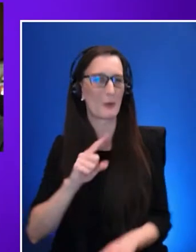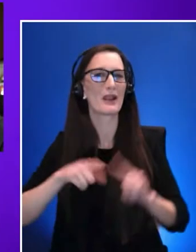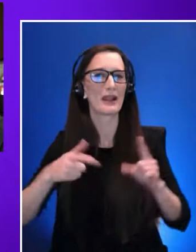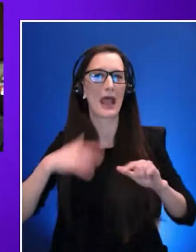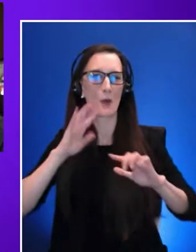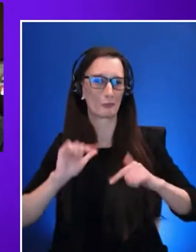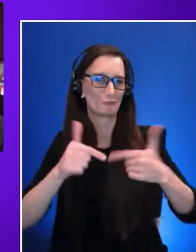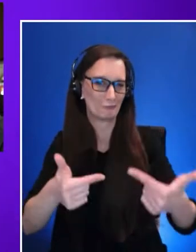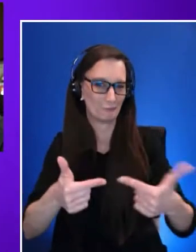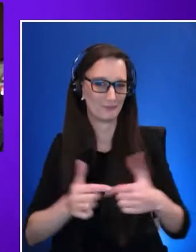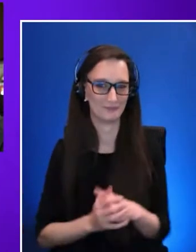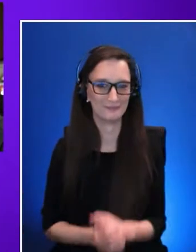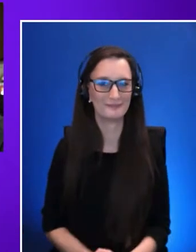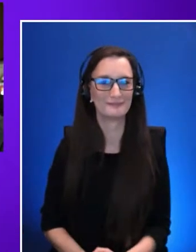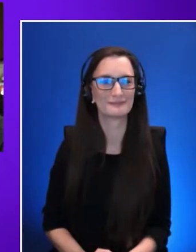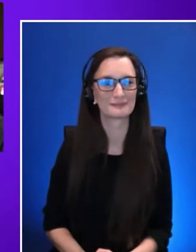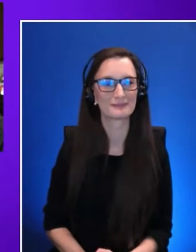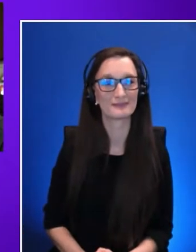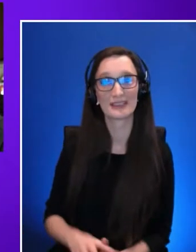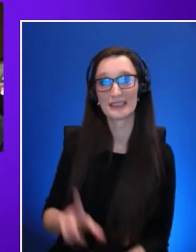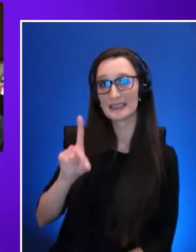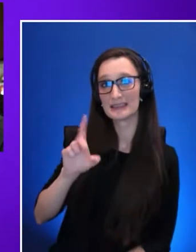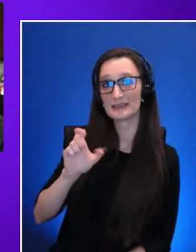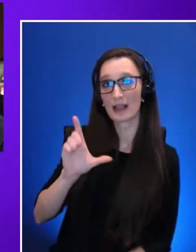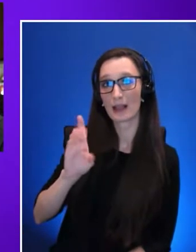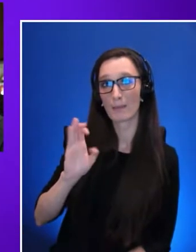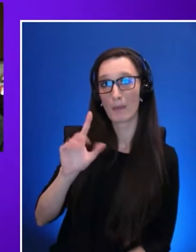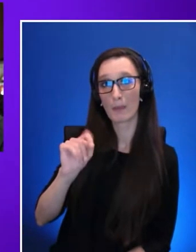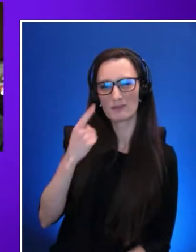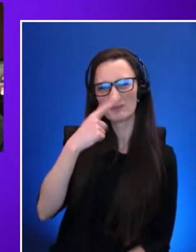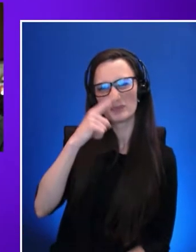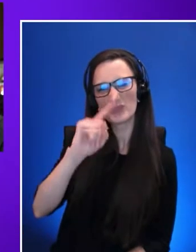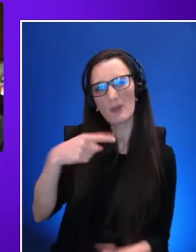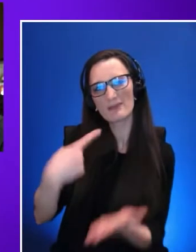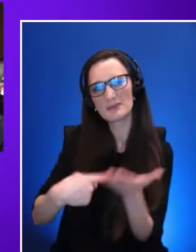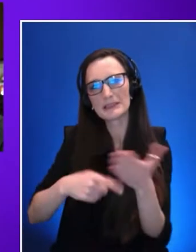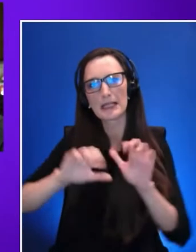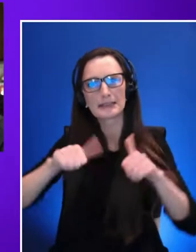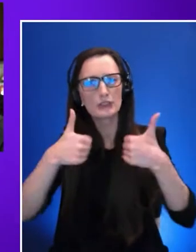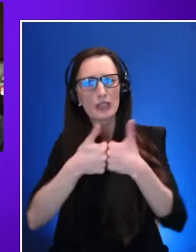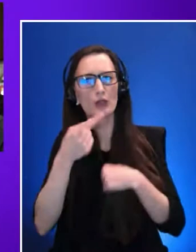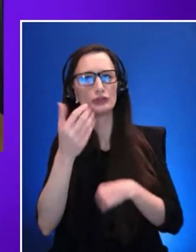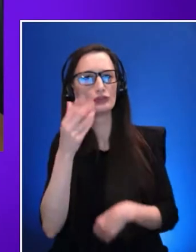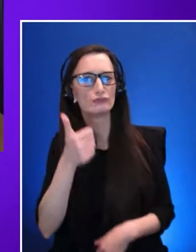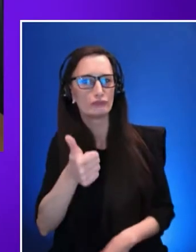Delbert, can you speak to challenges that you've found in your work?